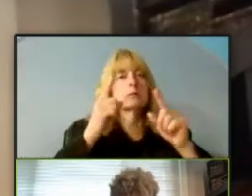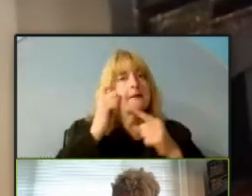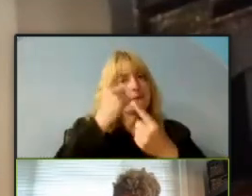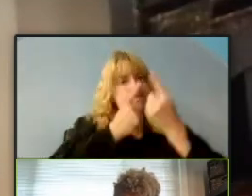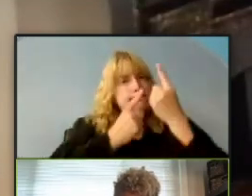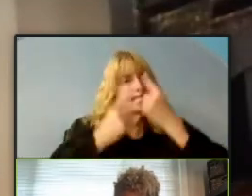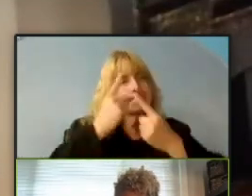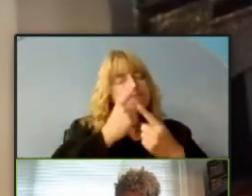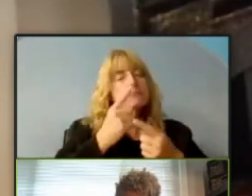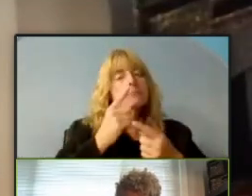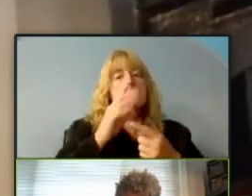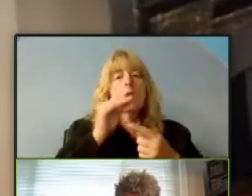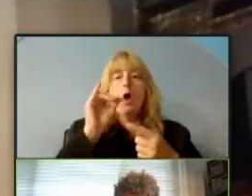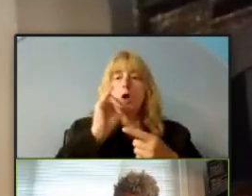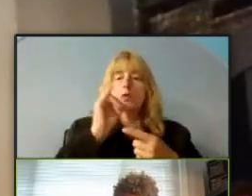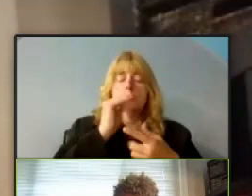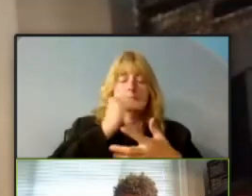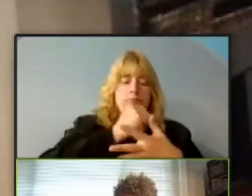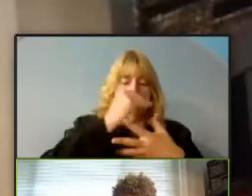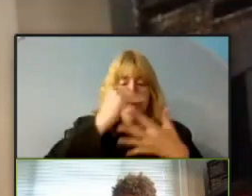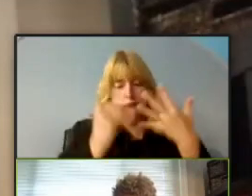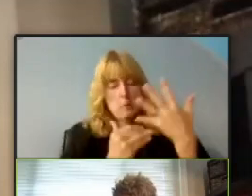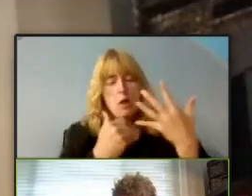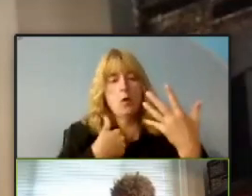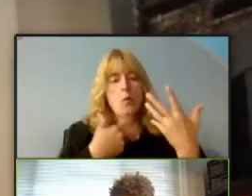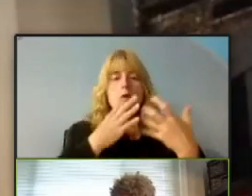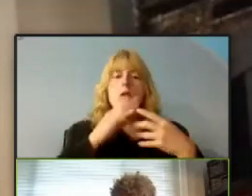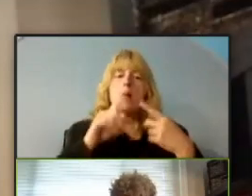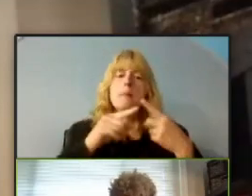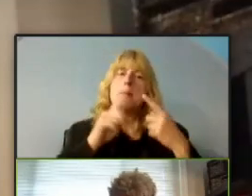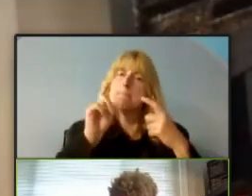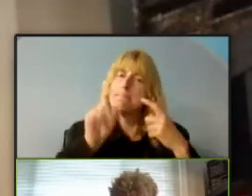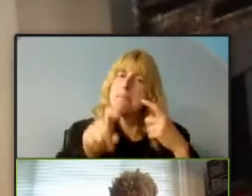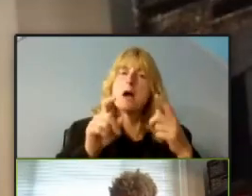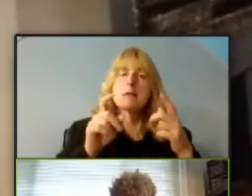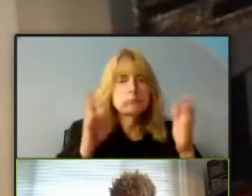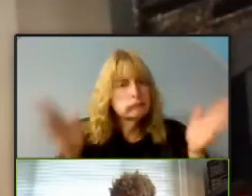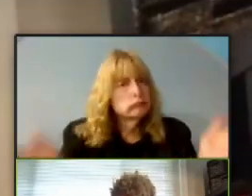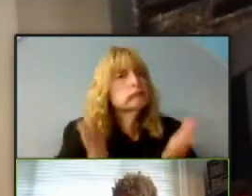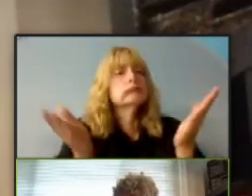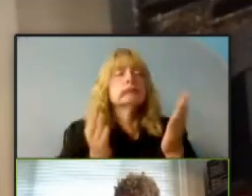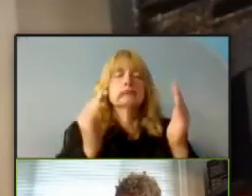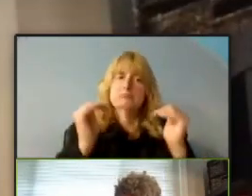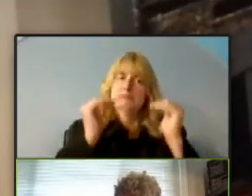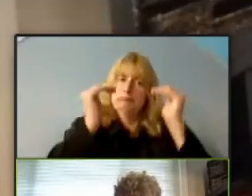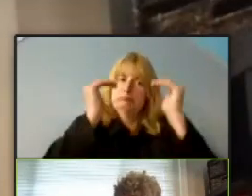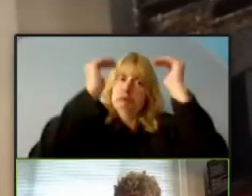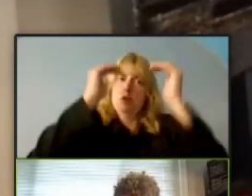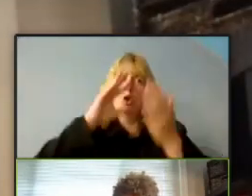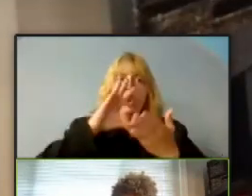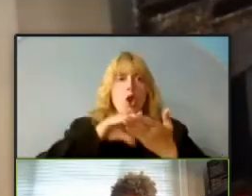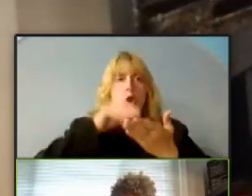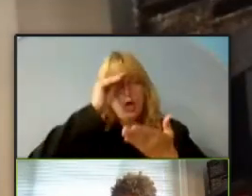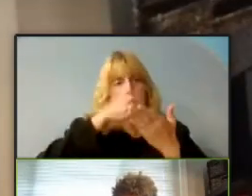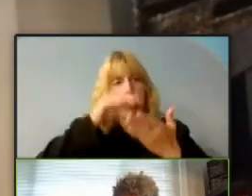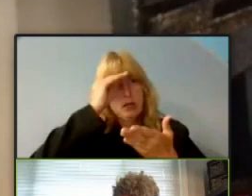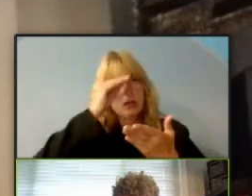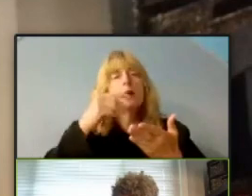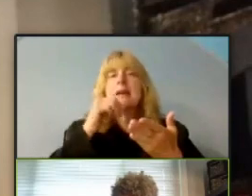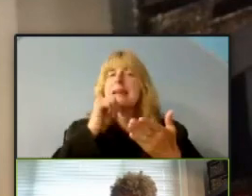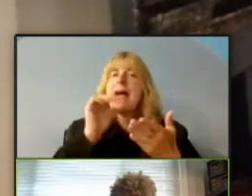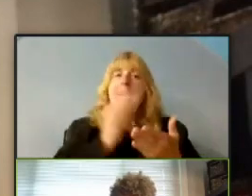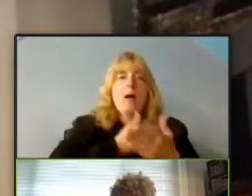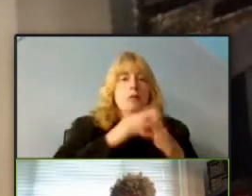talk about is accelerating learning. It is not our children's fault that they are not in school right now in a